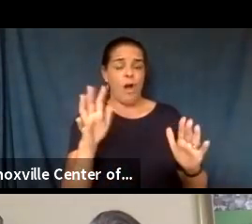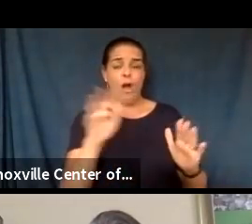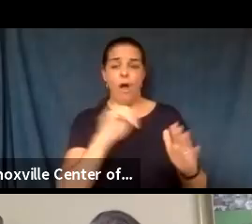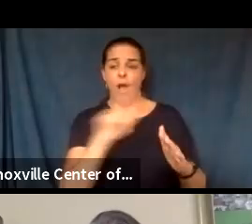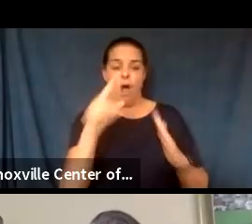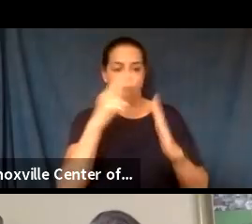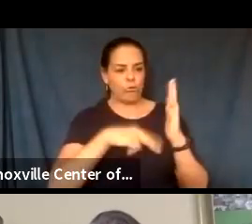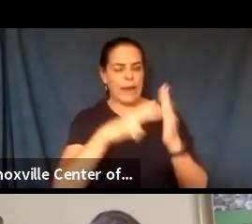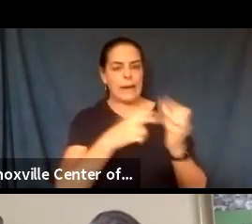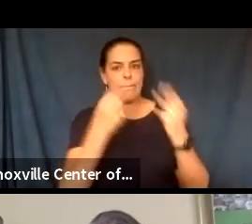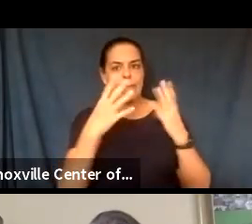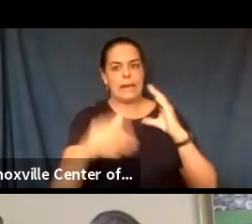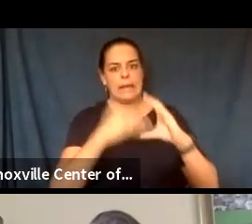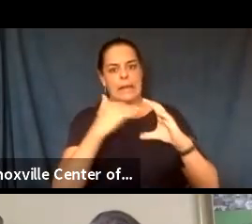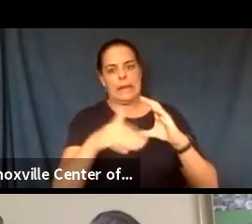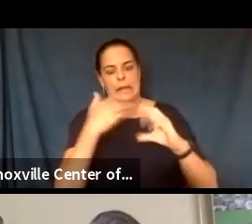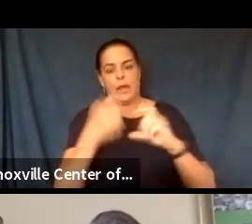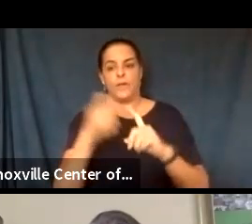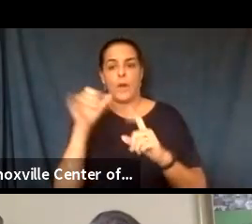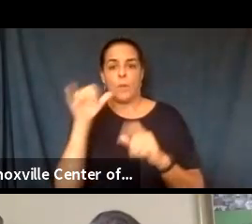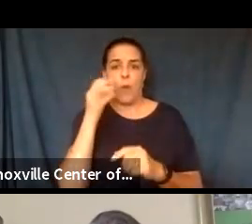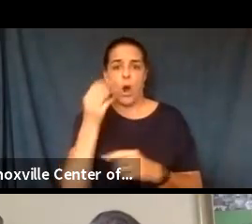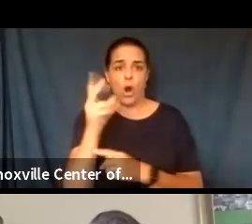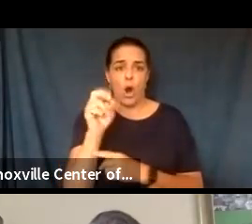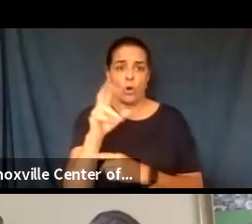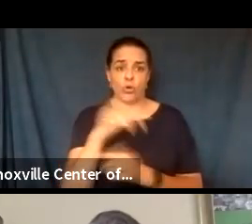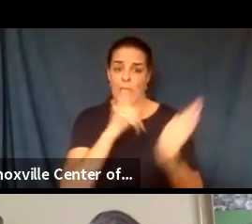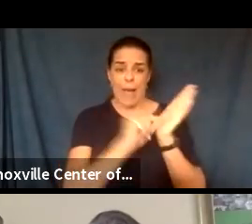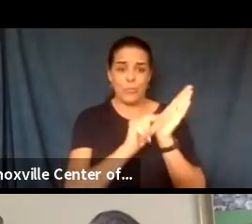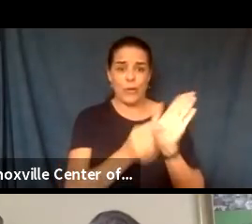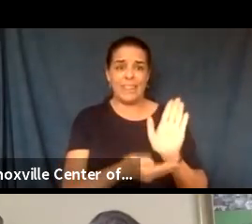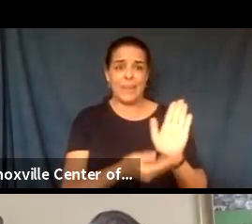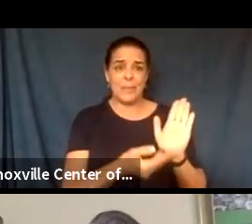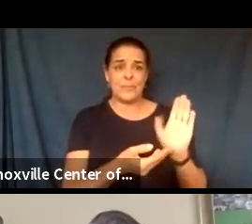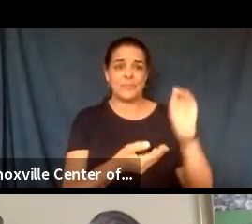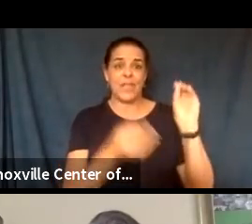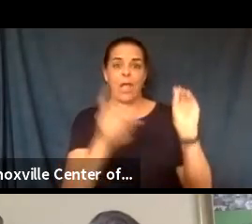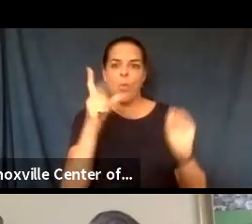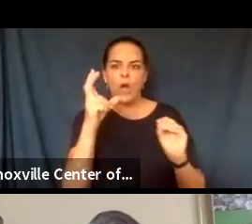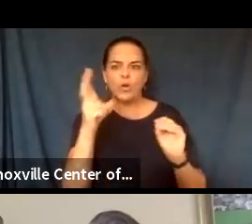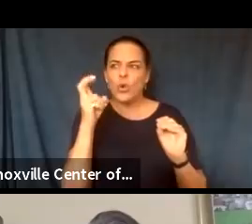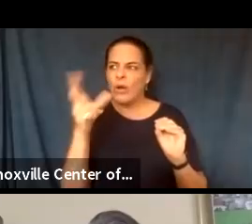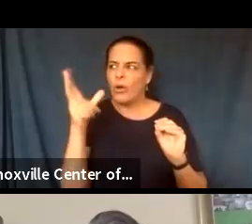of email from bar owners. I mean, I printed them out, hundreds,